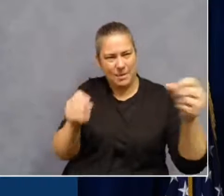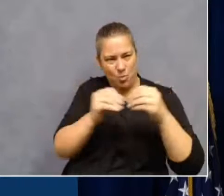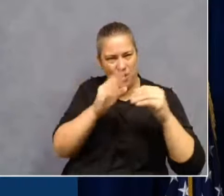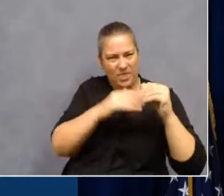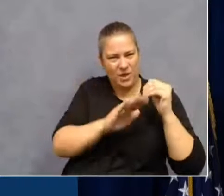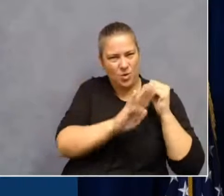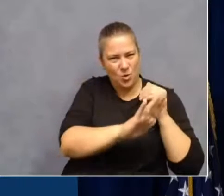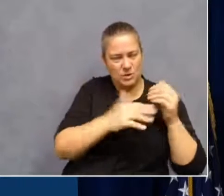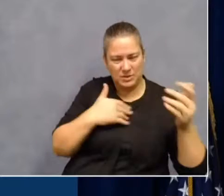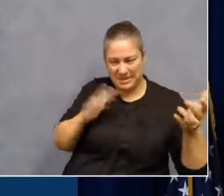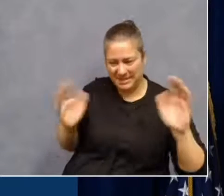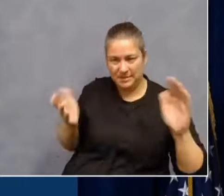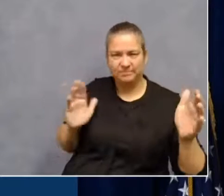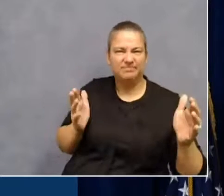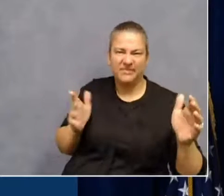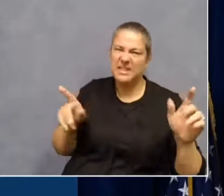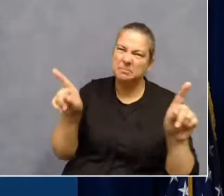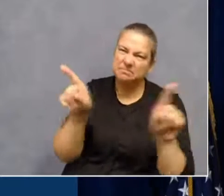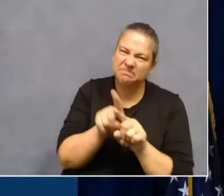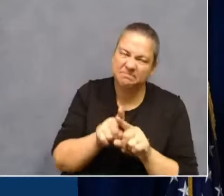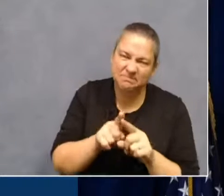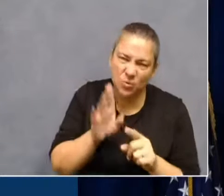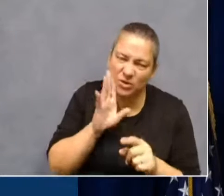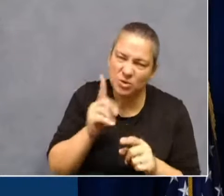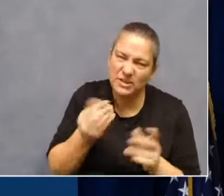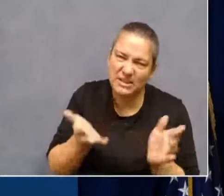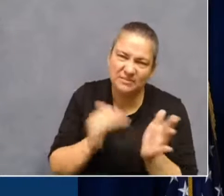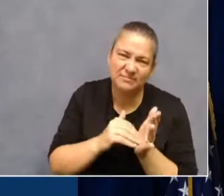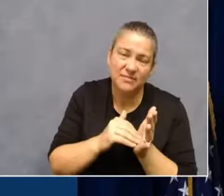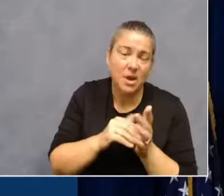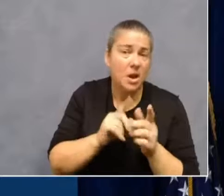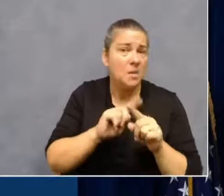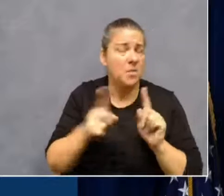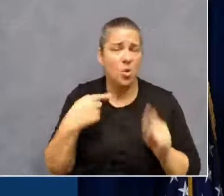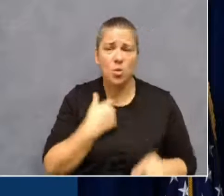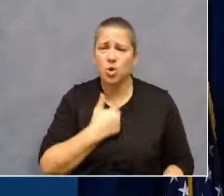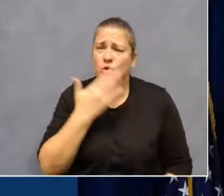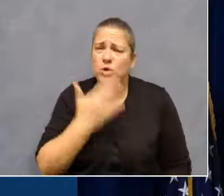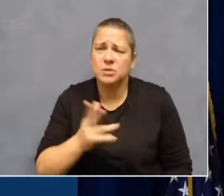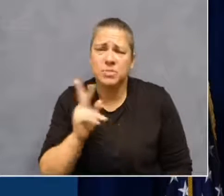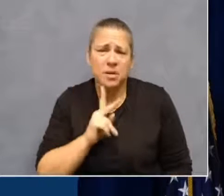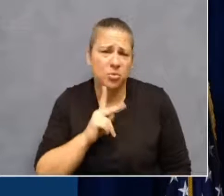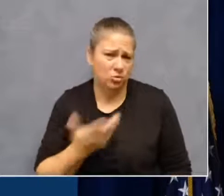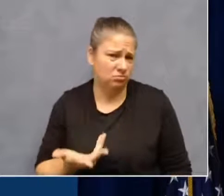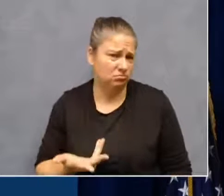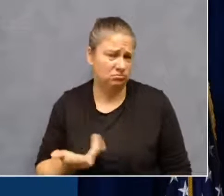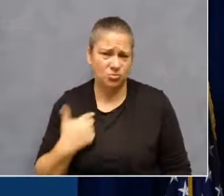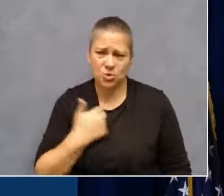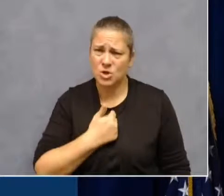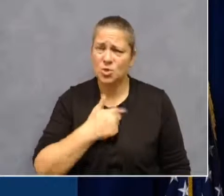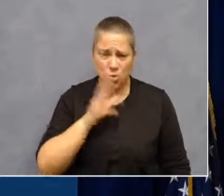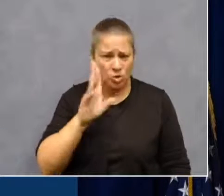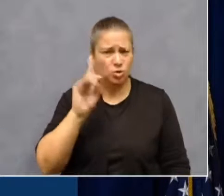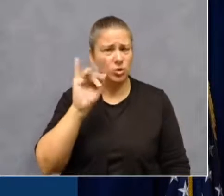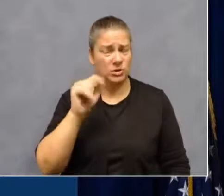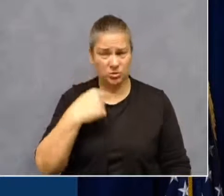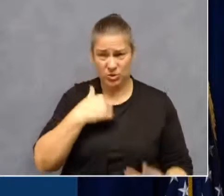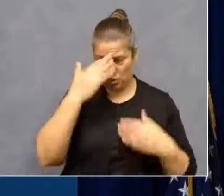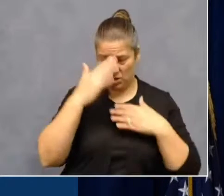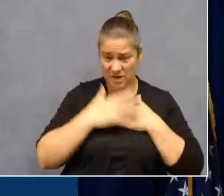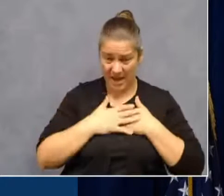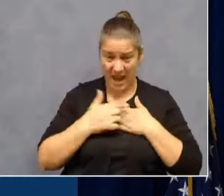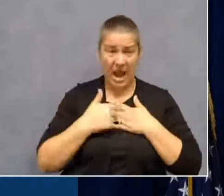same spot, but we've shown that we're good people that can do that if it means that somebody who needs it more is getting